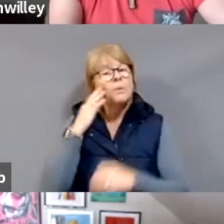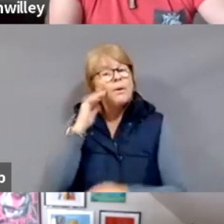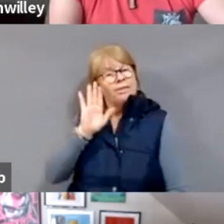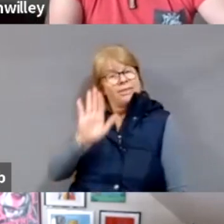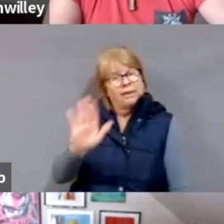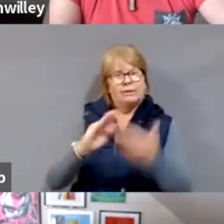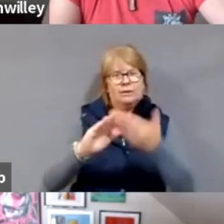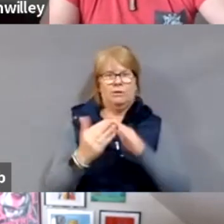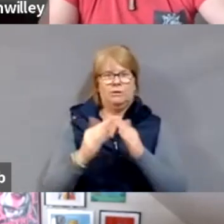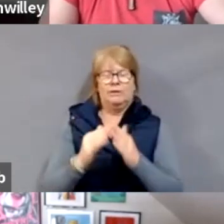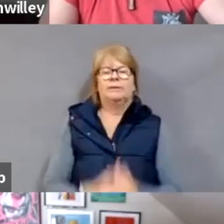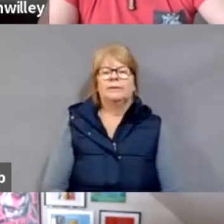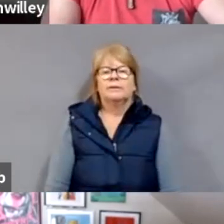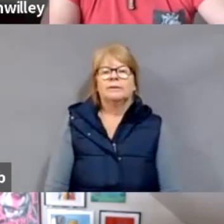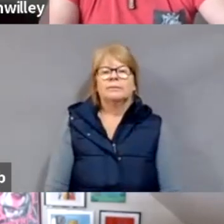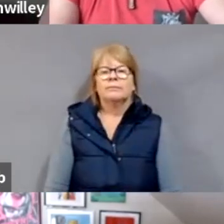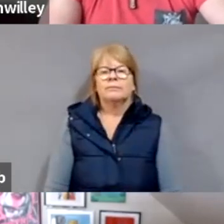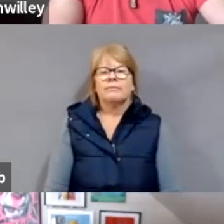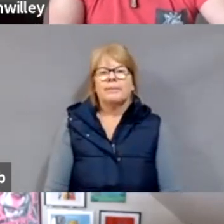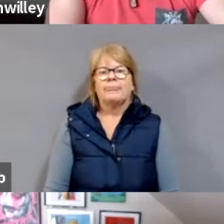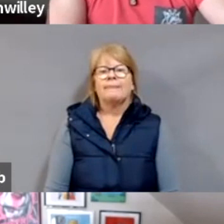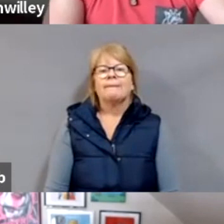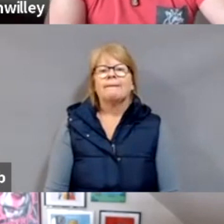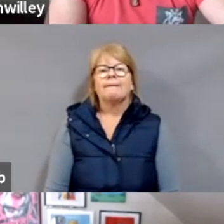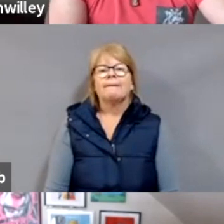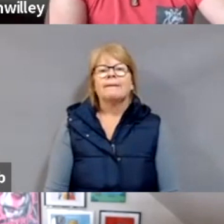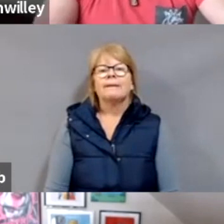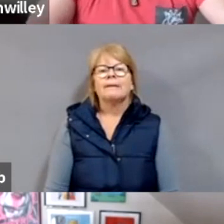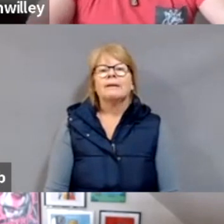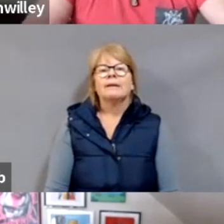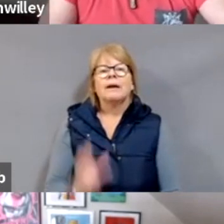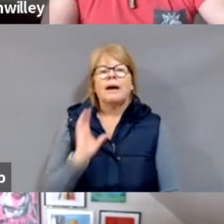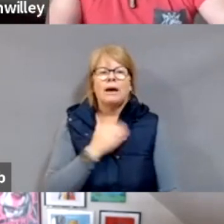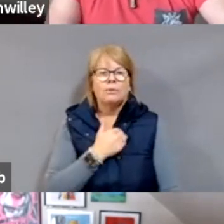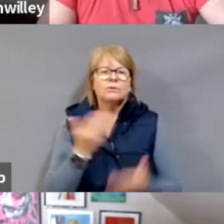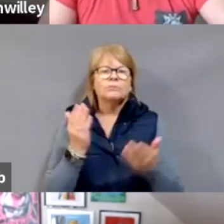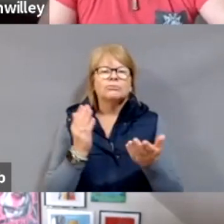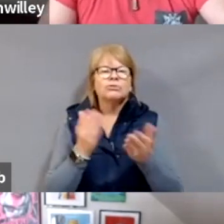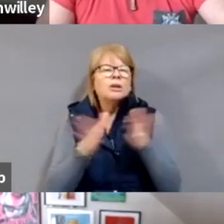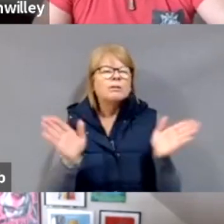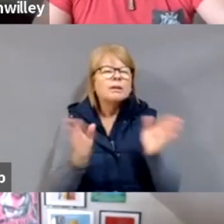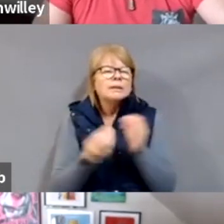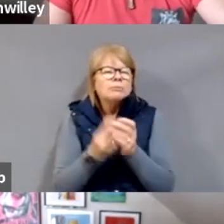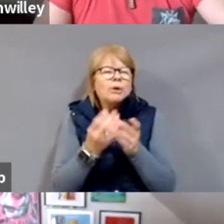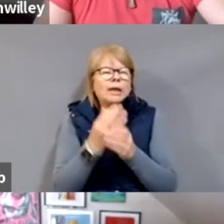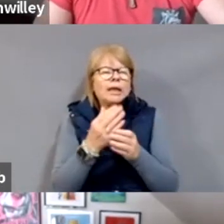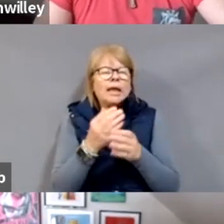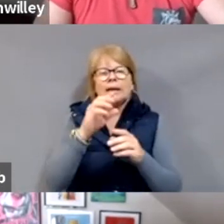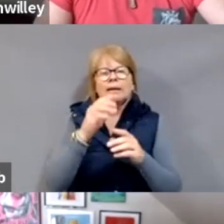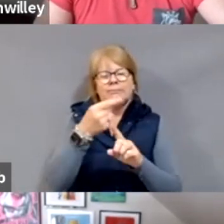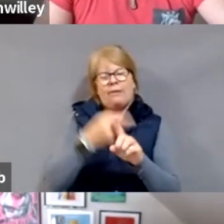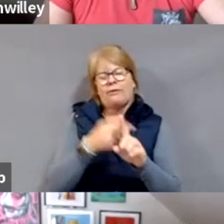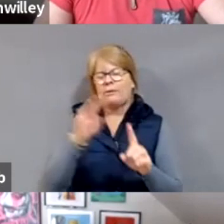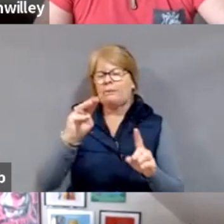I would say like our generals will generally always be in the spring, probably kind of the March, April timeline